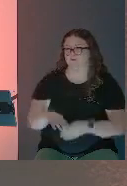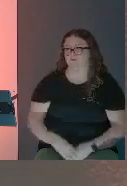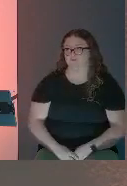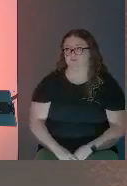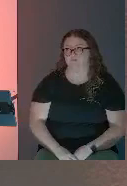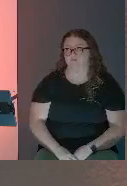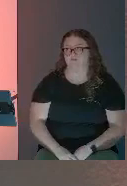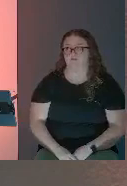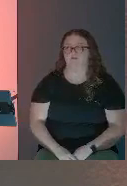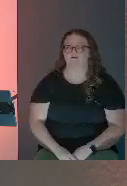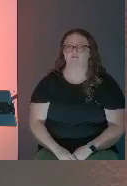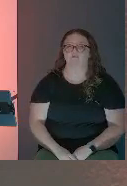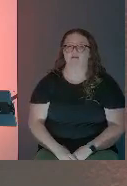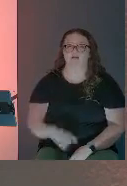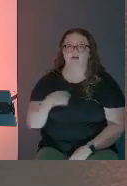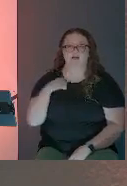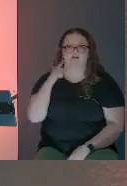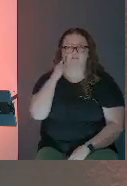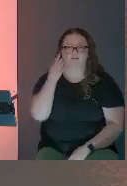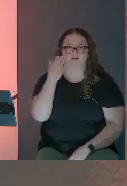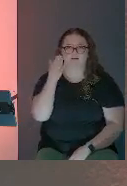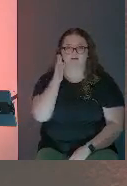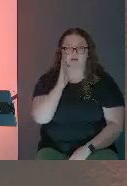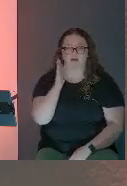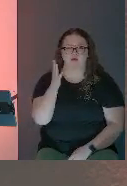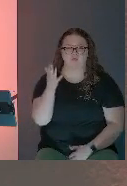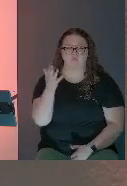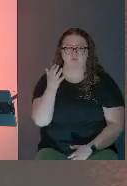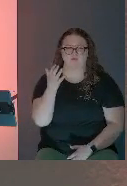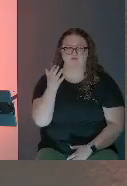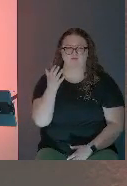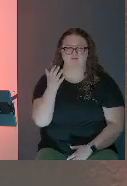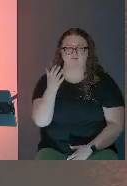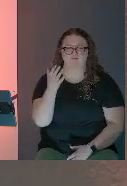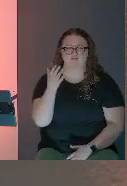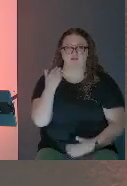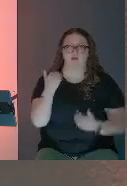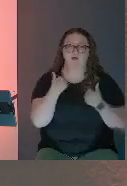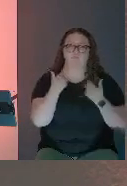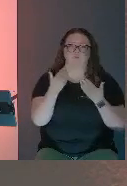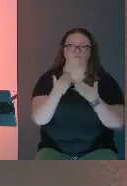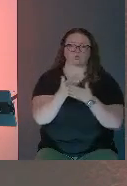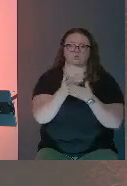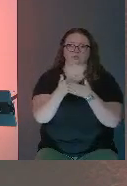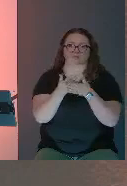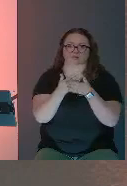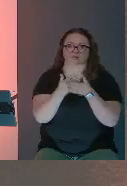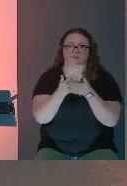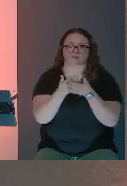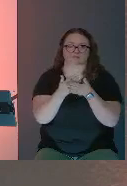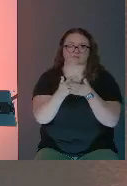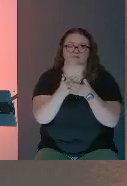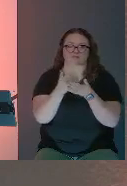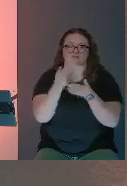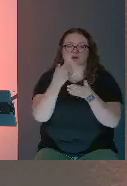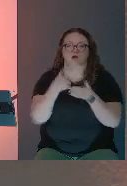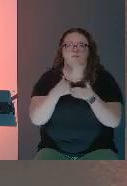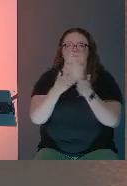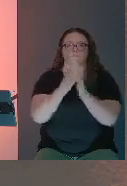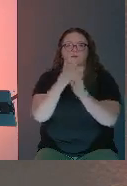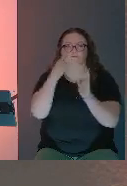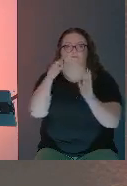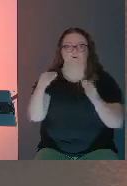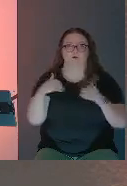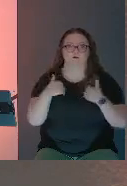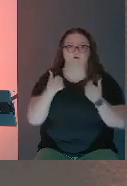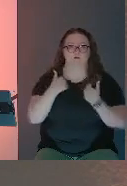That's how God wants us to be with these new children in our lives. I'm praying for that young man, whoever he is, wherever he is. And